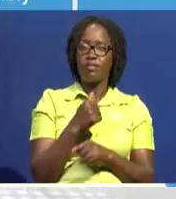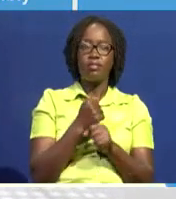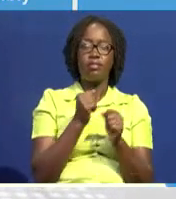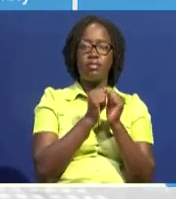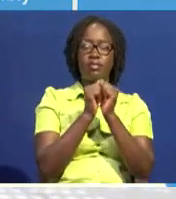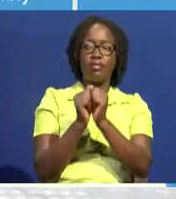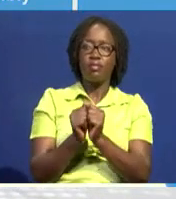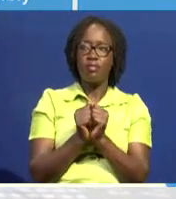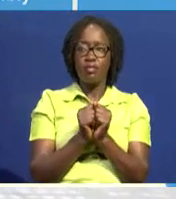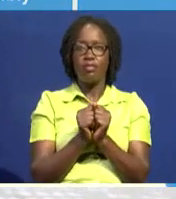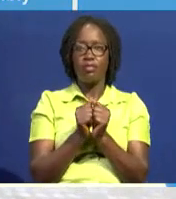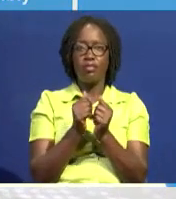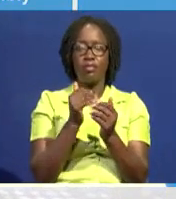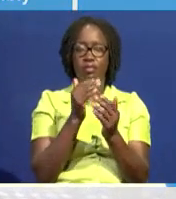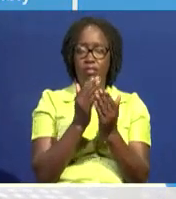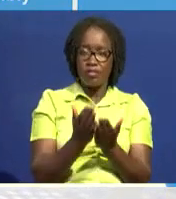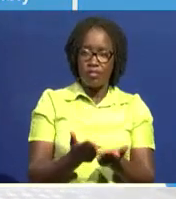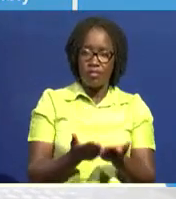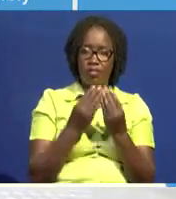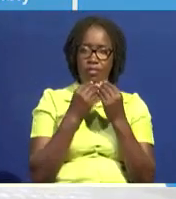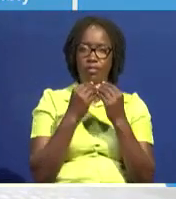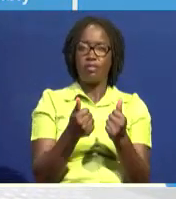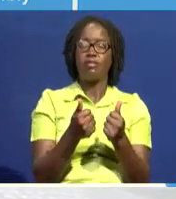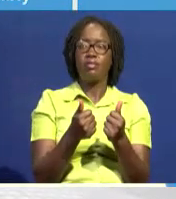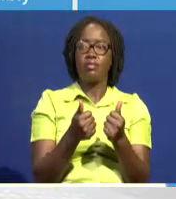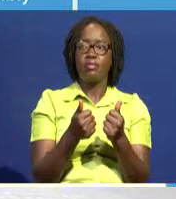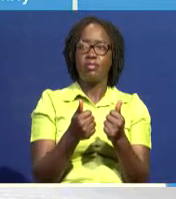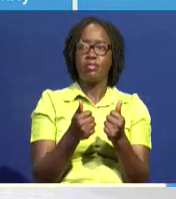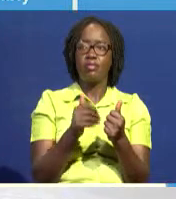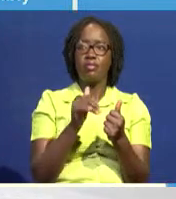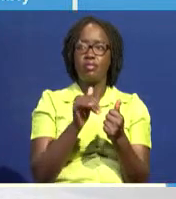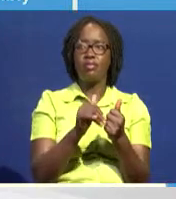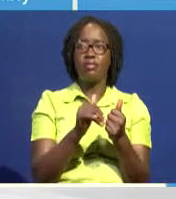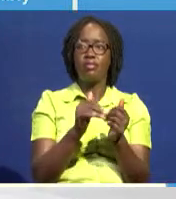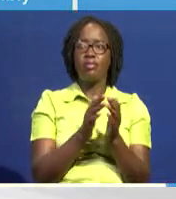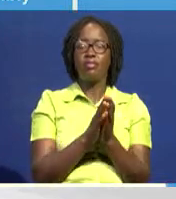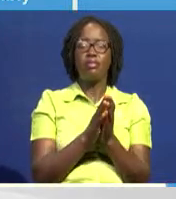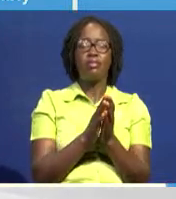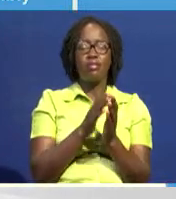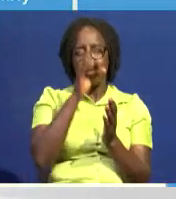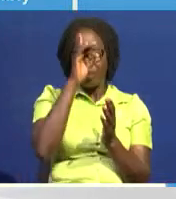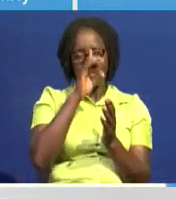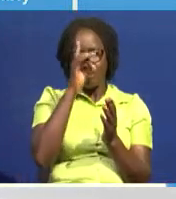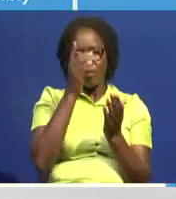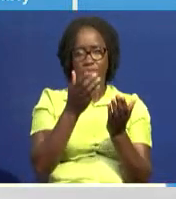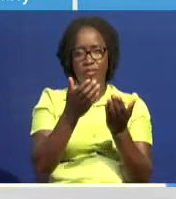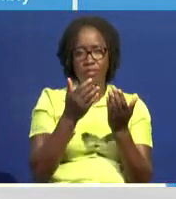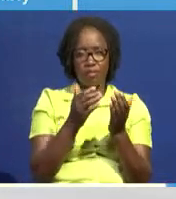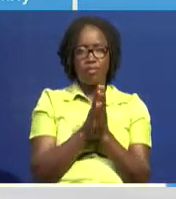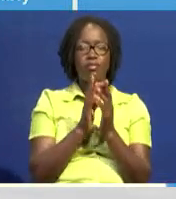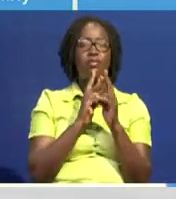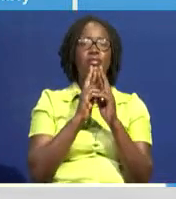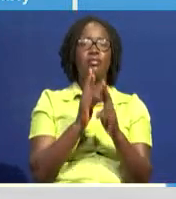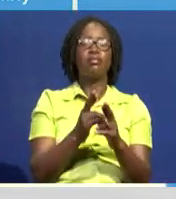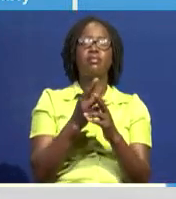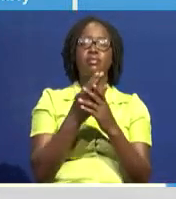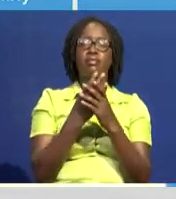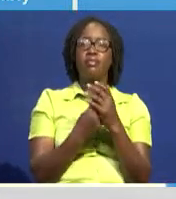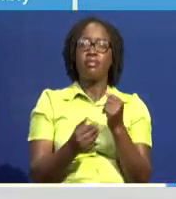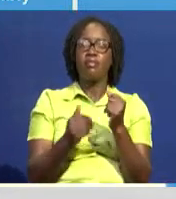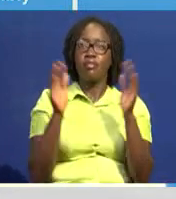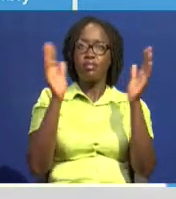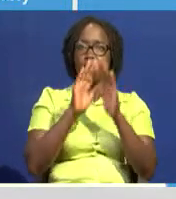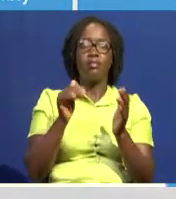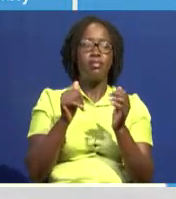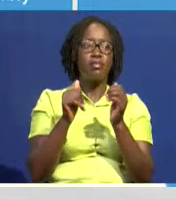together to enhance the solutions that are badly needed to respond to the triple planetary crisis